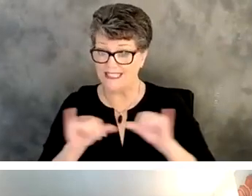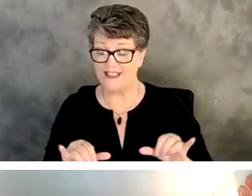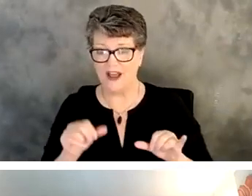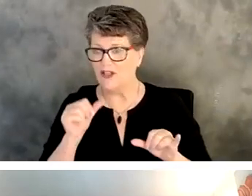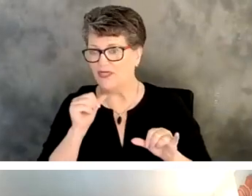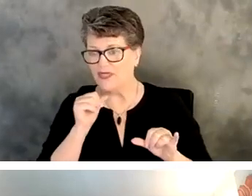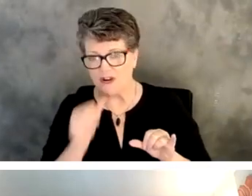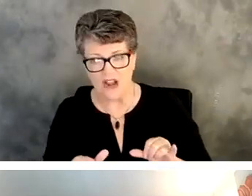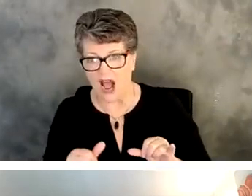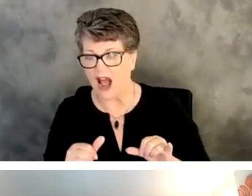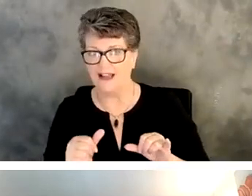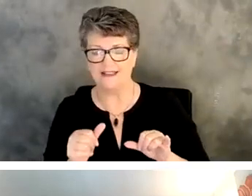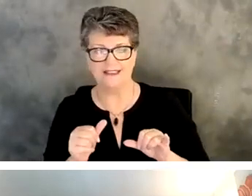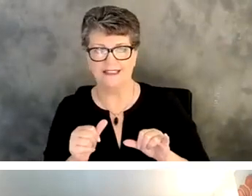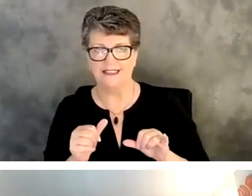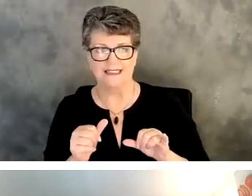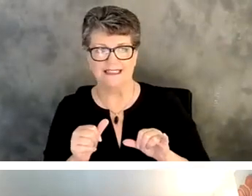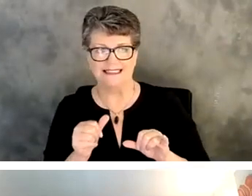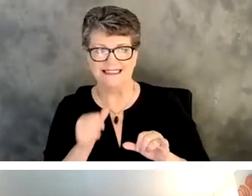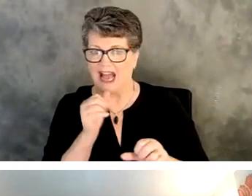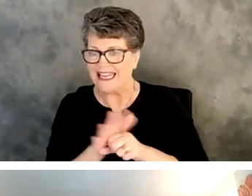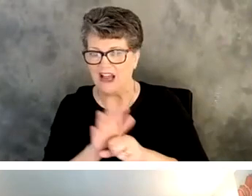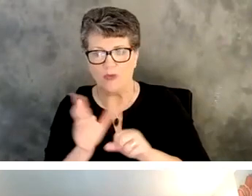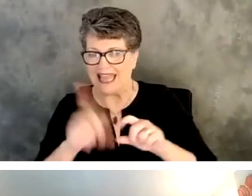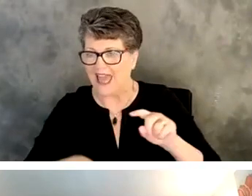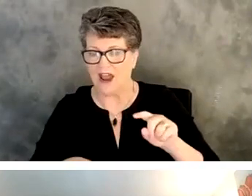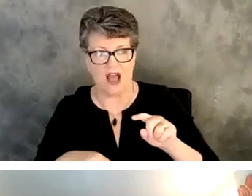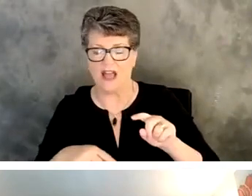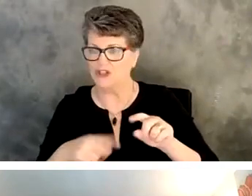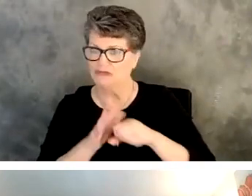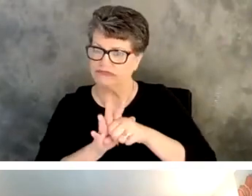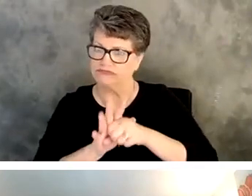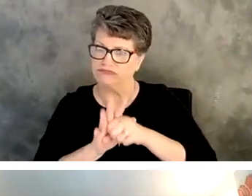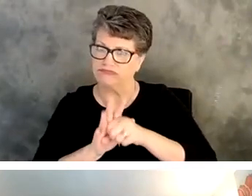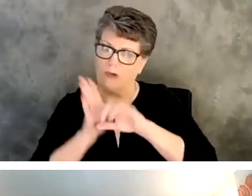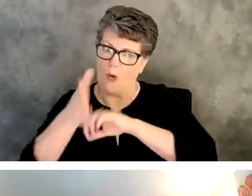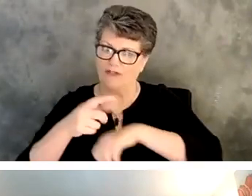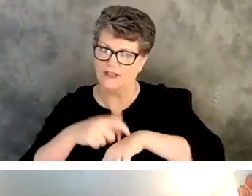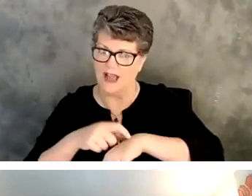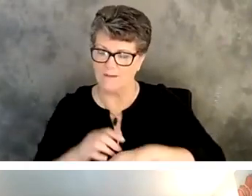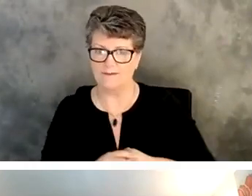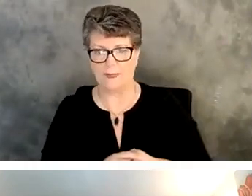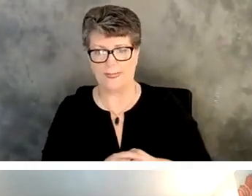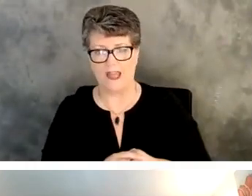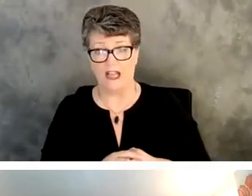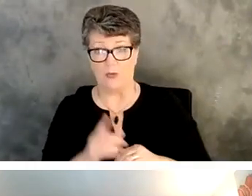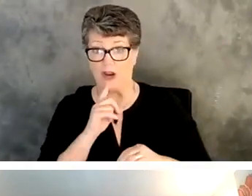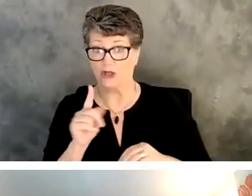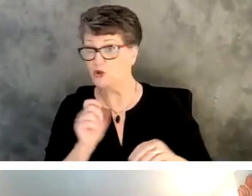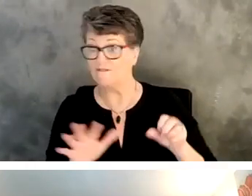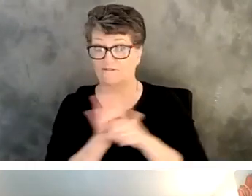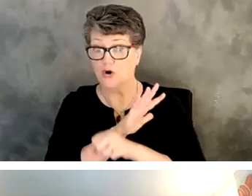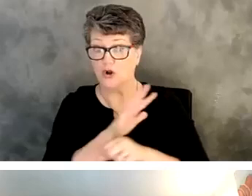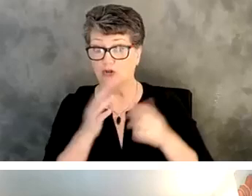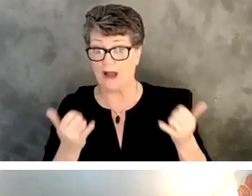into overdrive for us a long period of time. You might hear about it sometimes where health systems will say, okay, we are too full right now, but